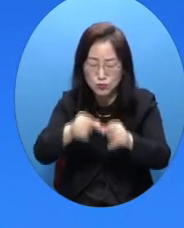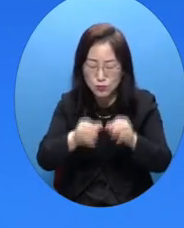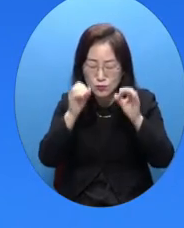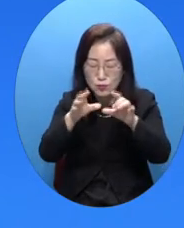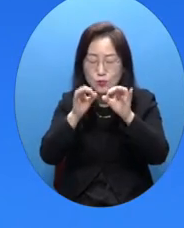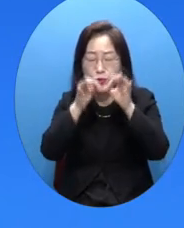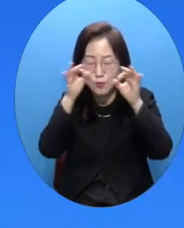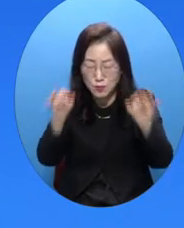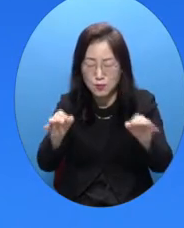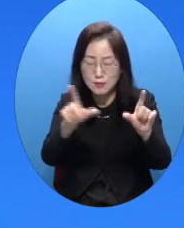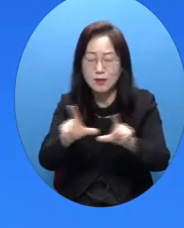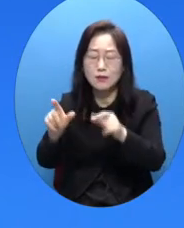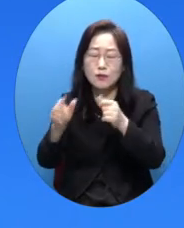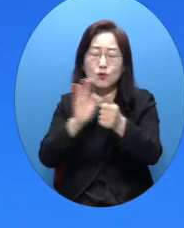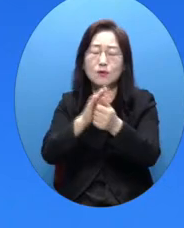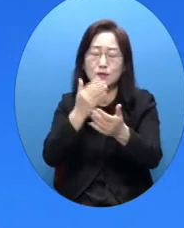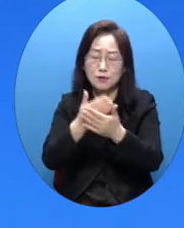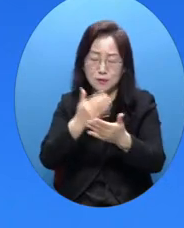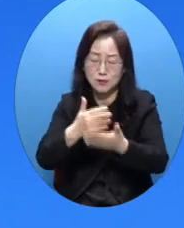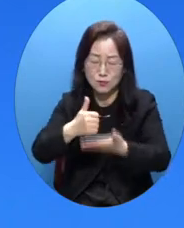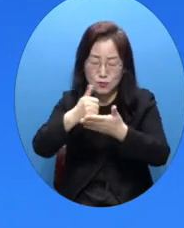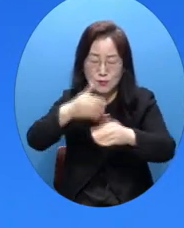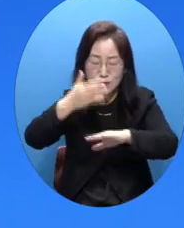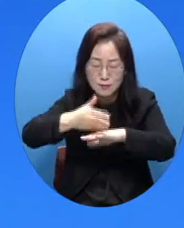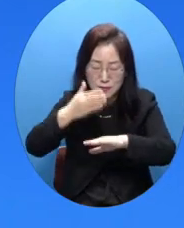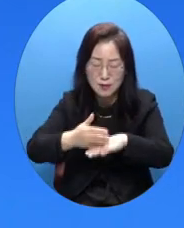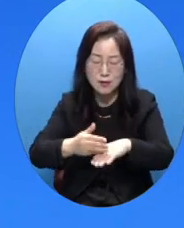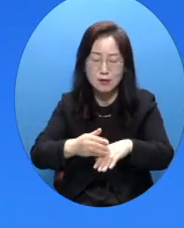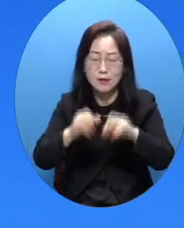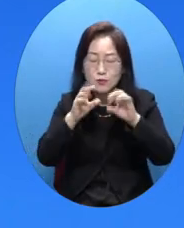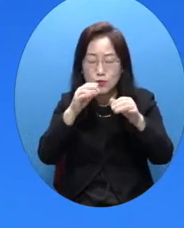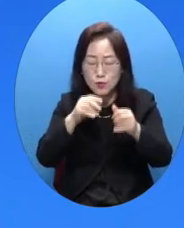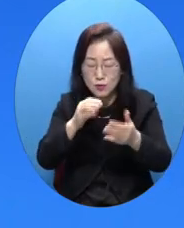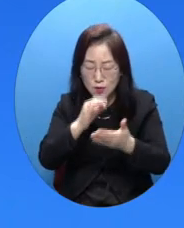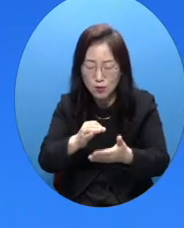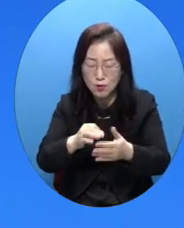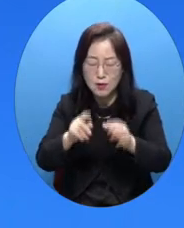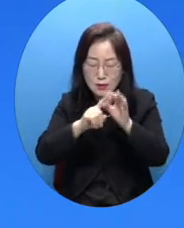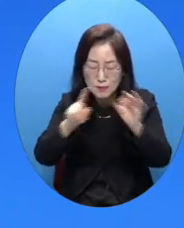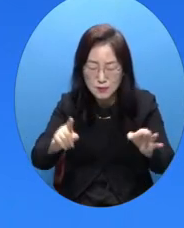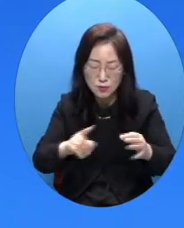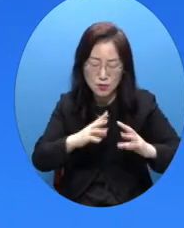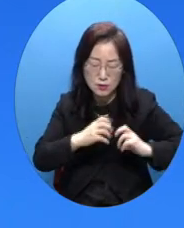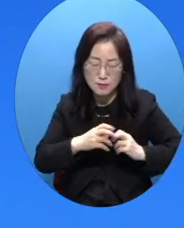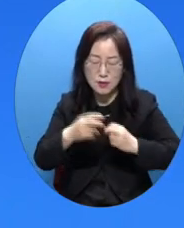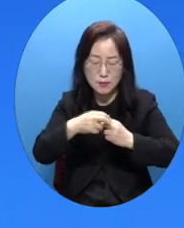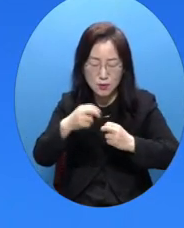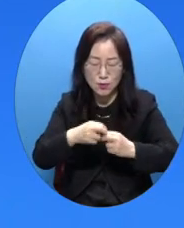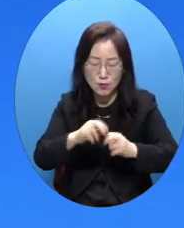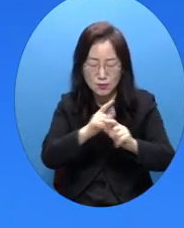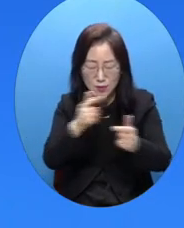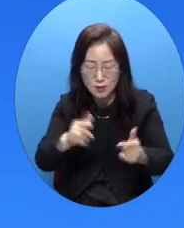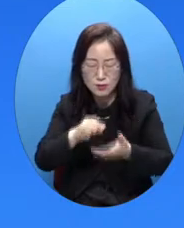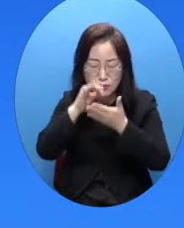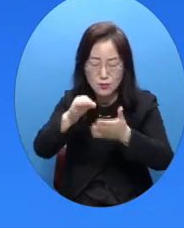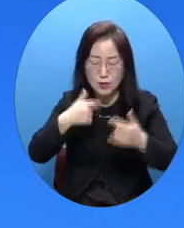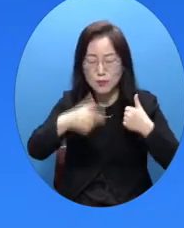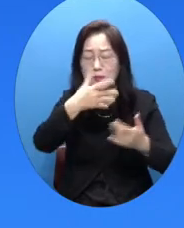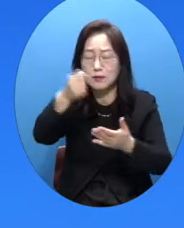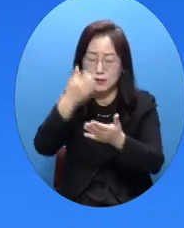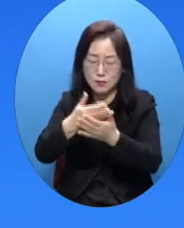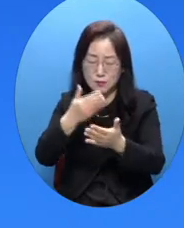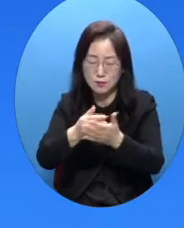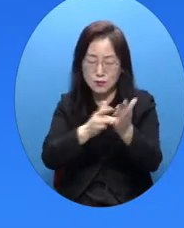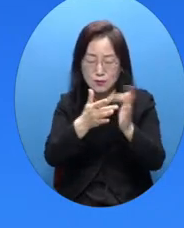so that they can live their lives by helping neighbors around them there are Sunday offerings Mission offerings our Hospital offerings and offerings in many